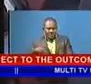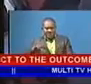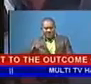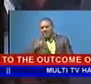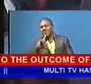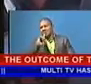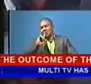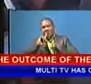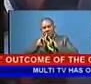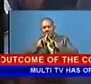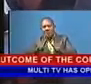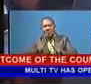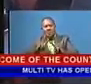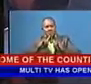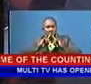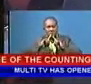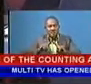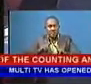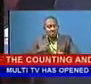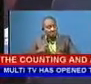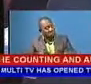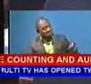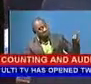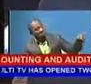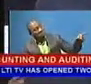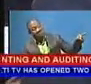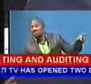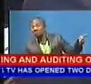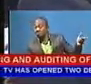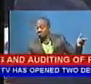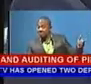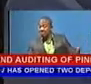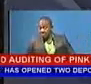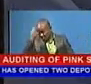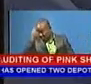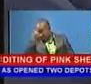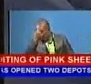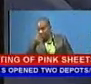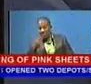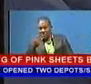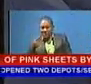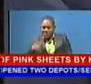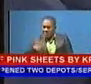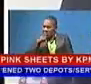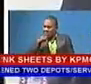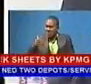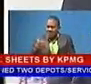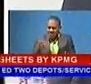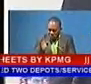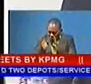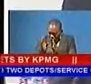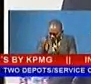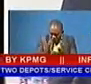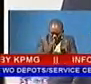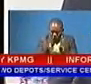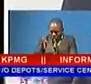answered documents provided by the third respondent, and he said that we have not done it in chronological